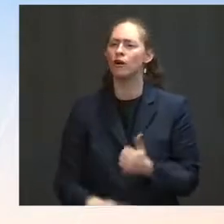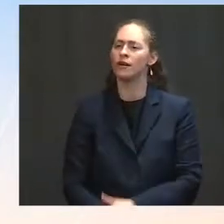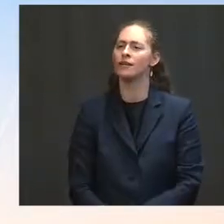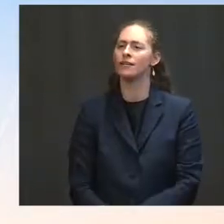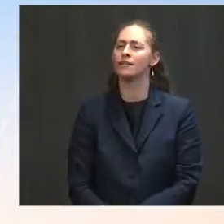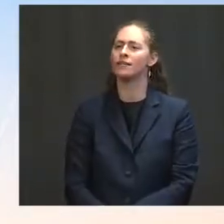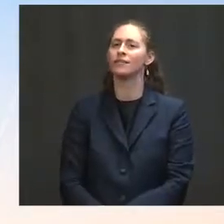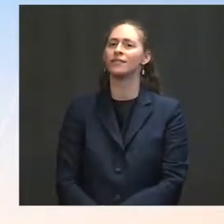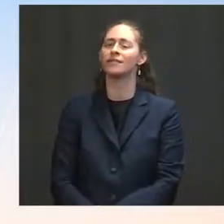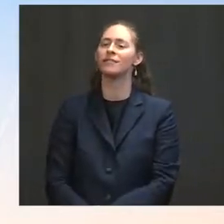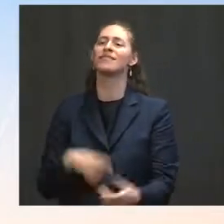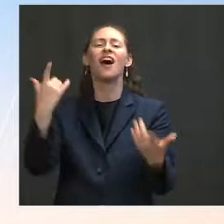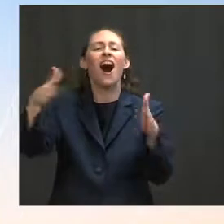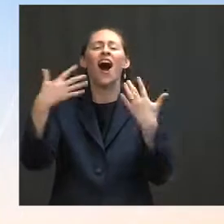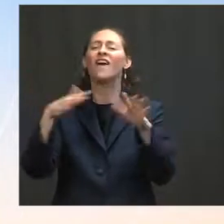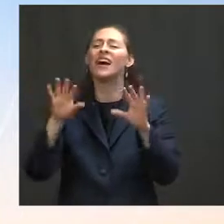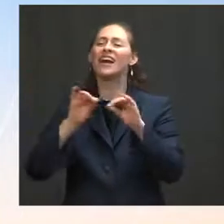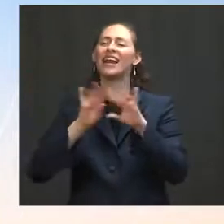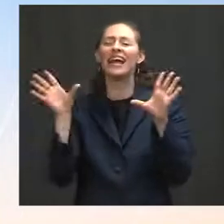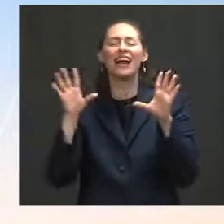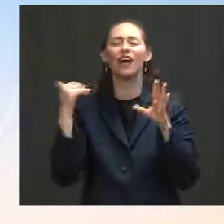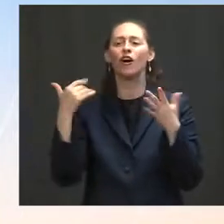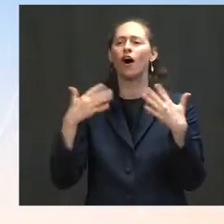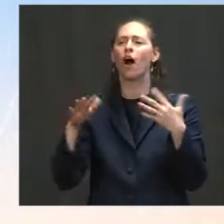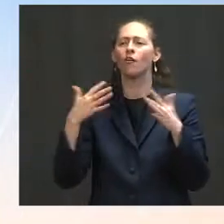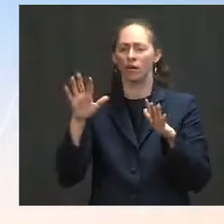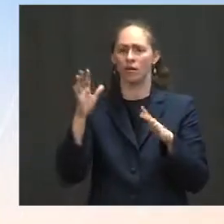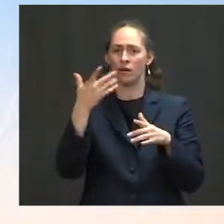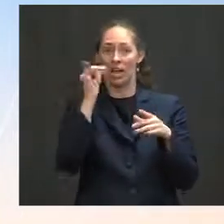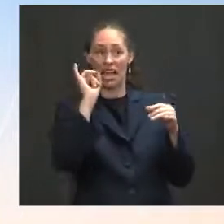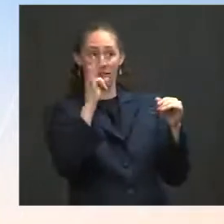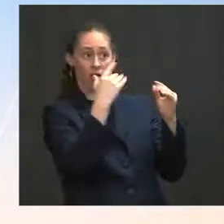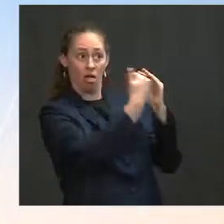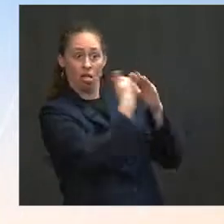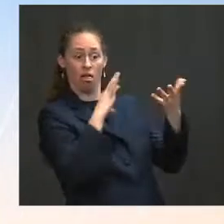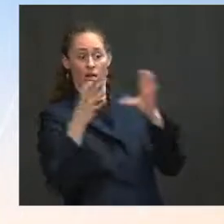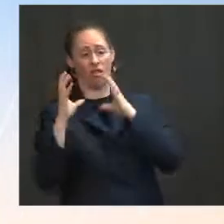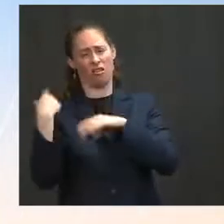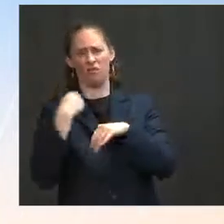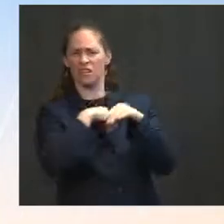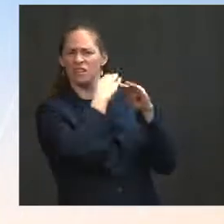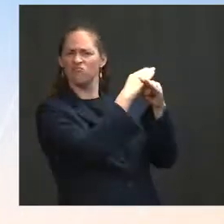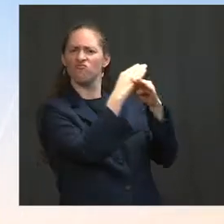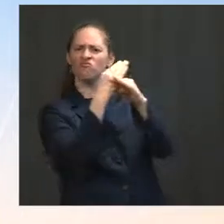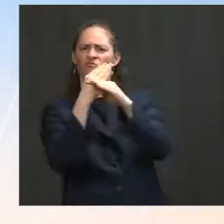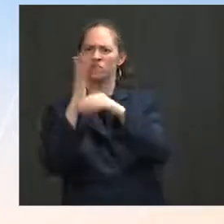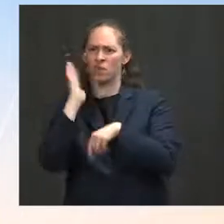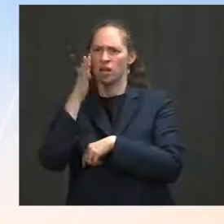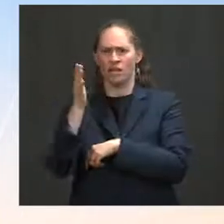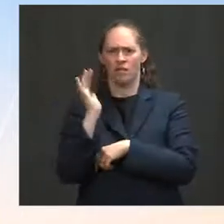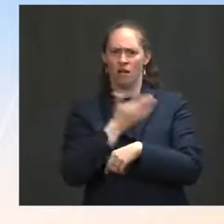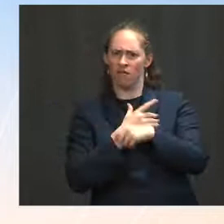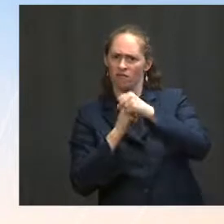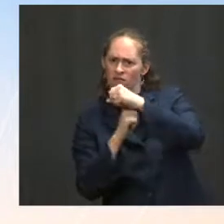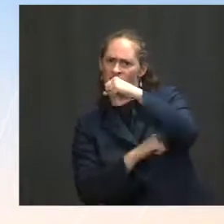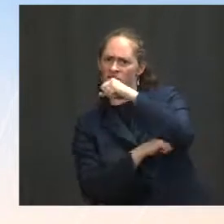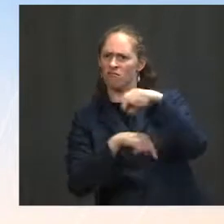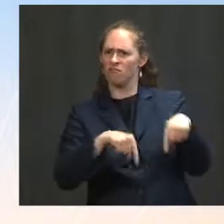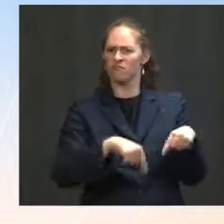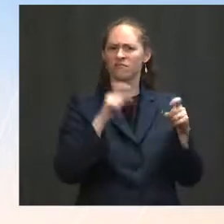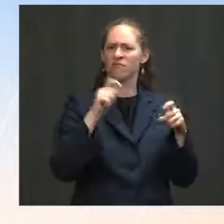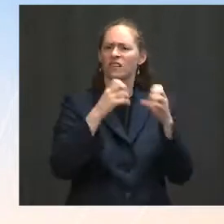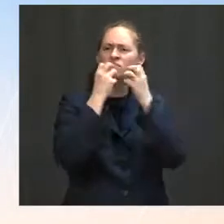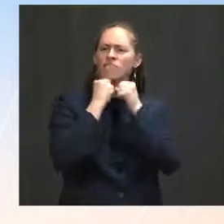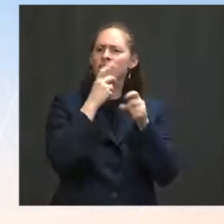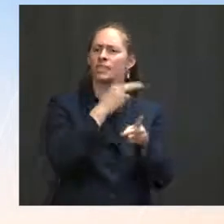necessary action to defend its people and its critical infrastructure. And he also reiterated his expectation that President Putin